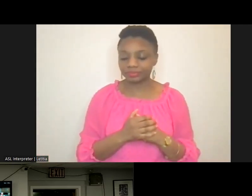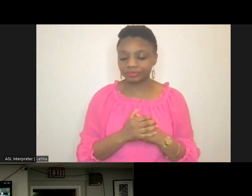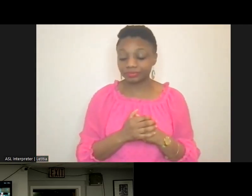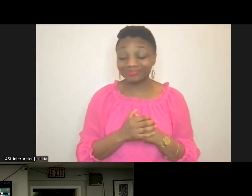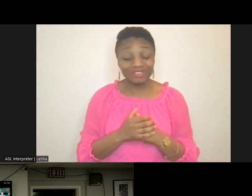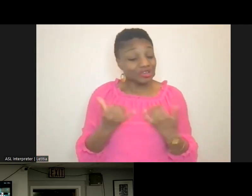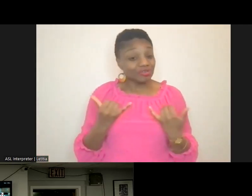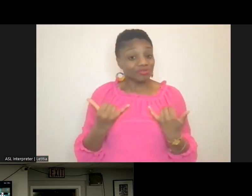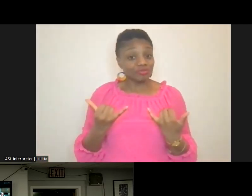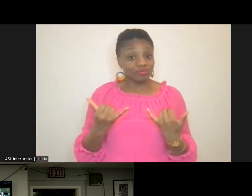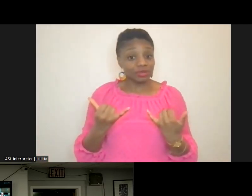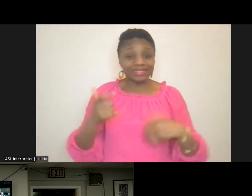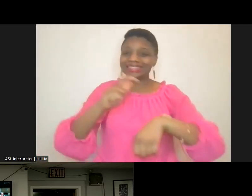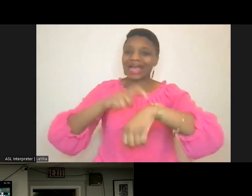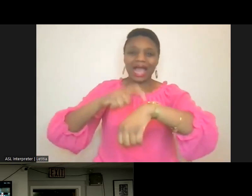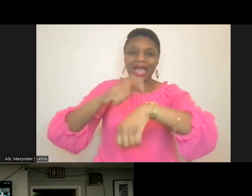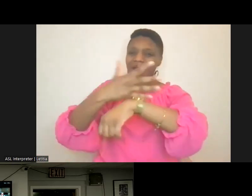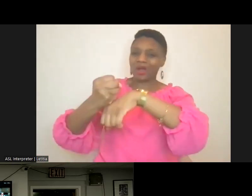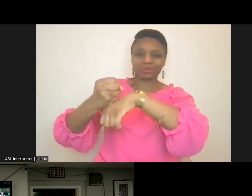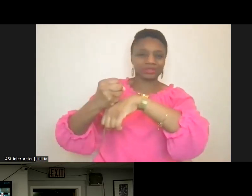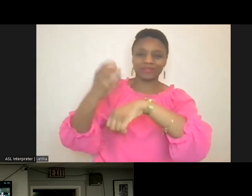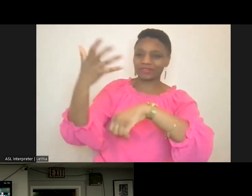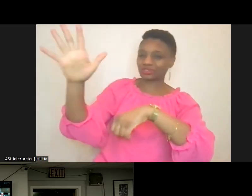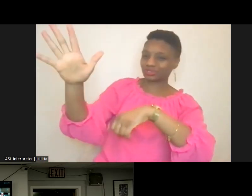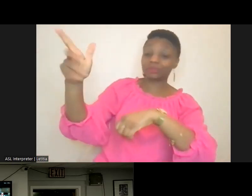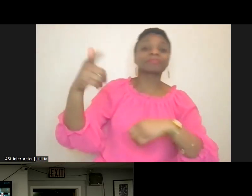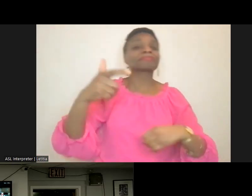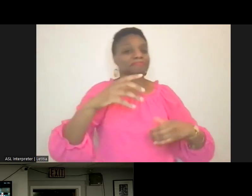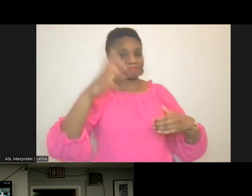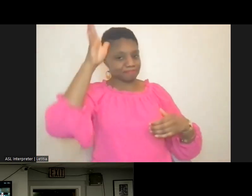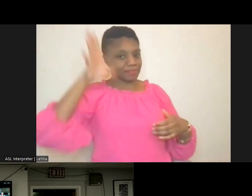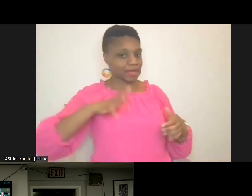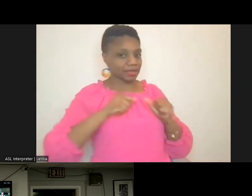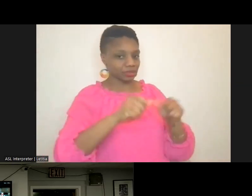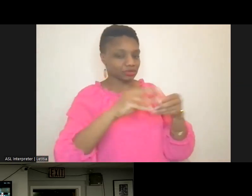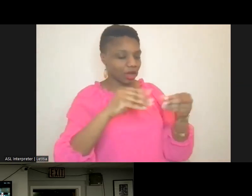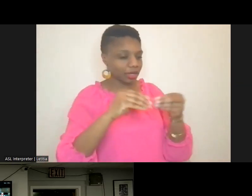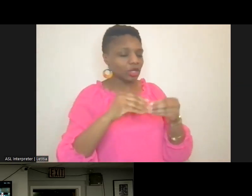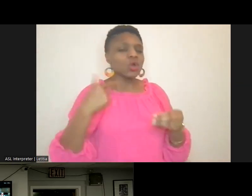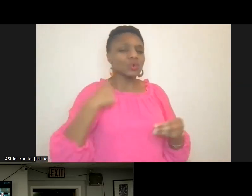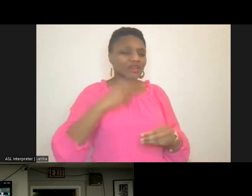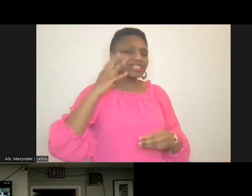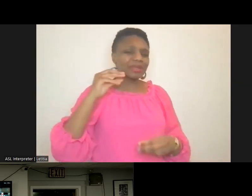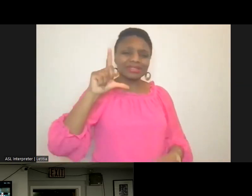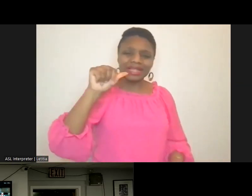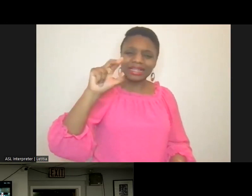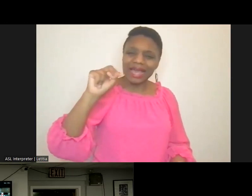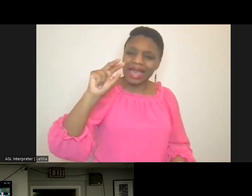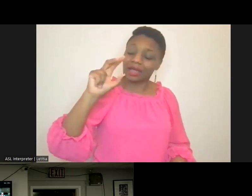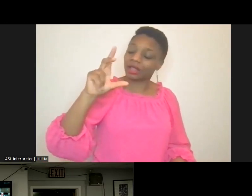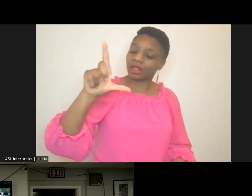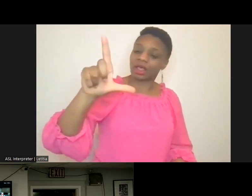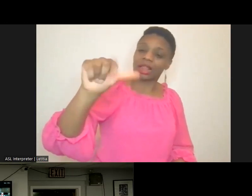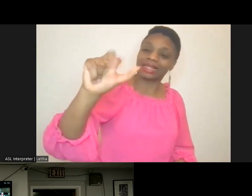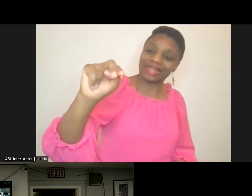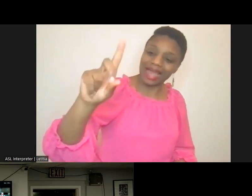landfill expansion of our sludge landfill. And I do think that what we need is better solutions from